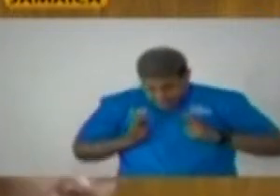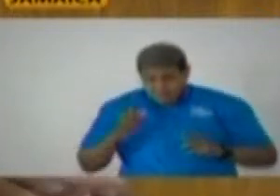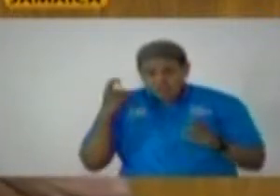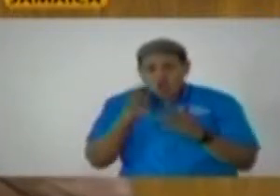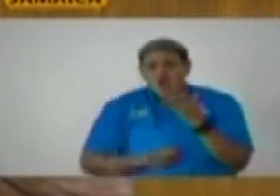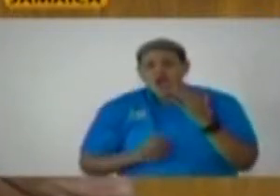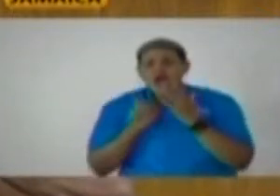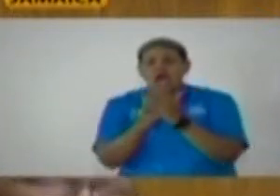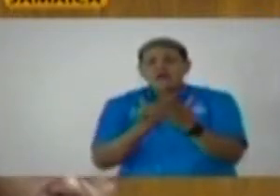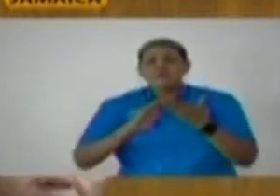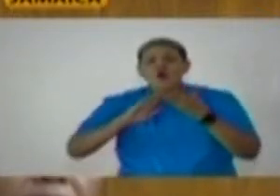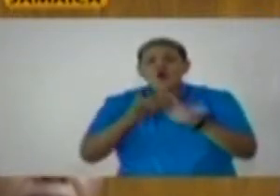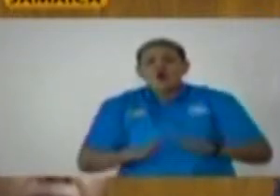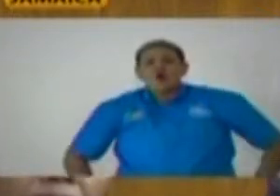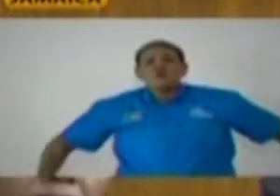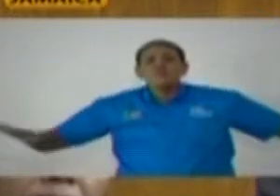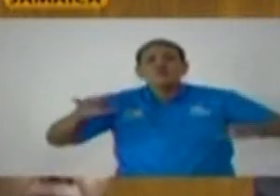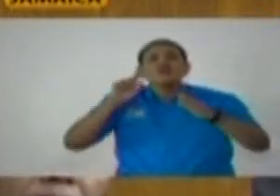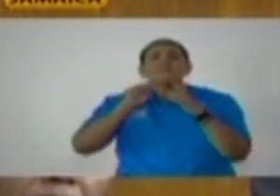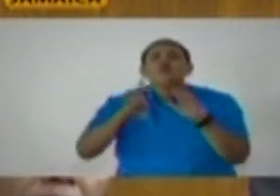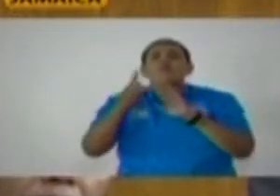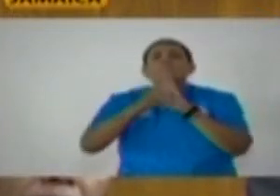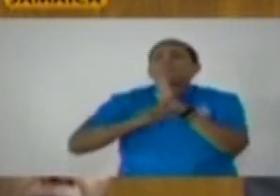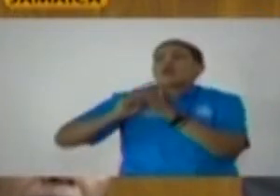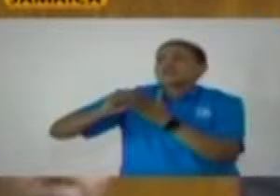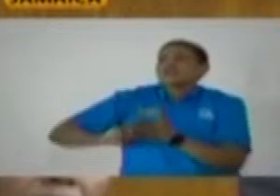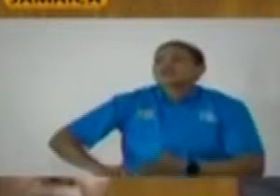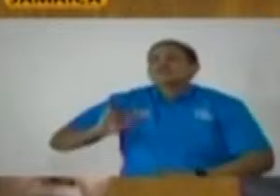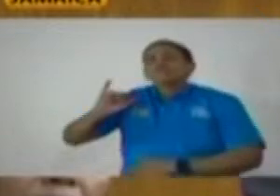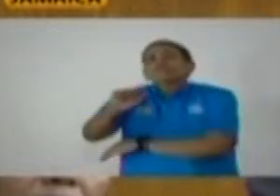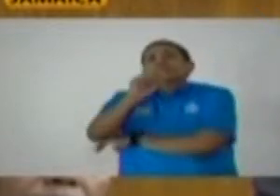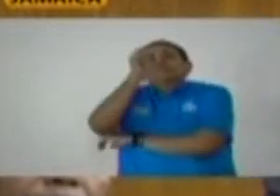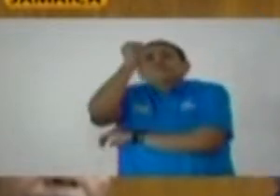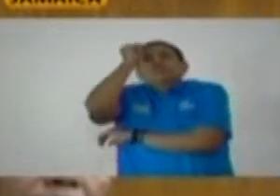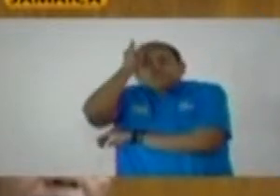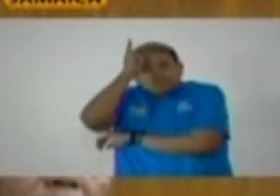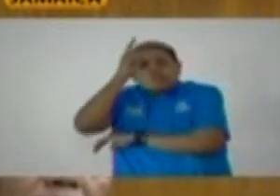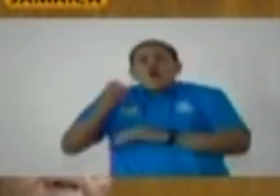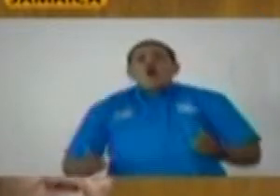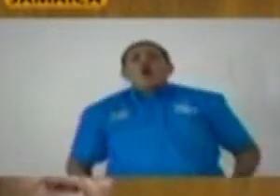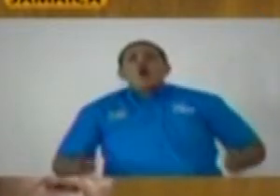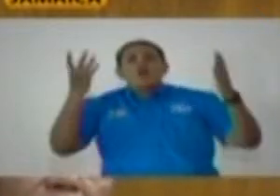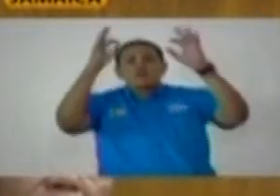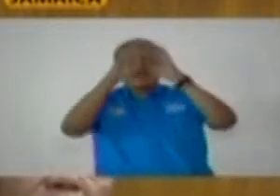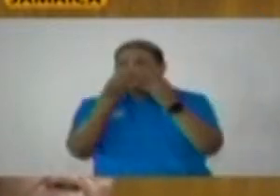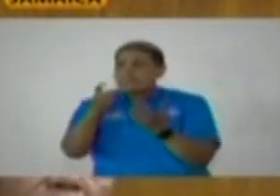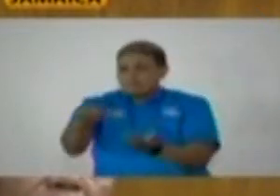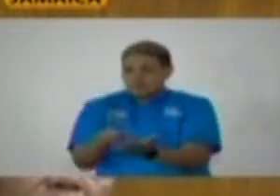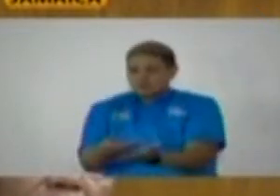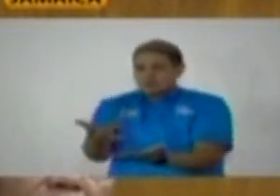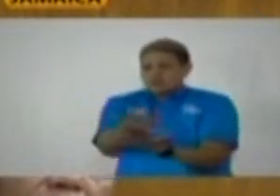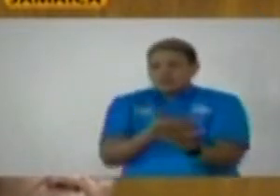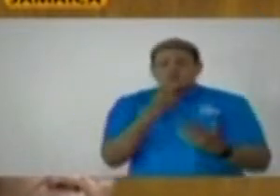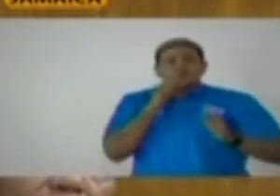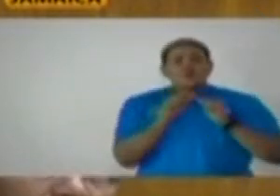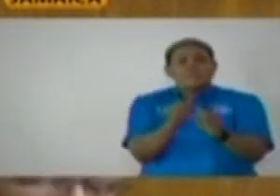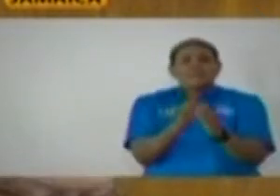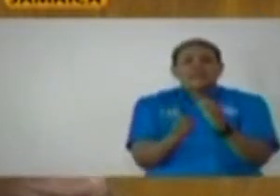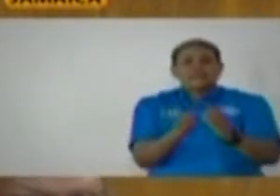helps communities and policymakers better understand how much families must earn to